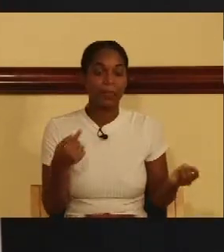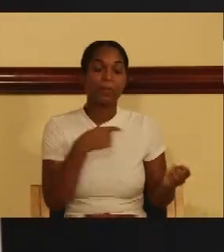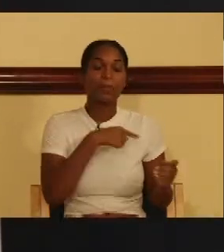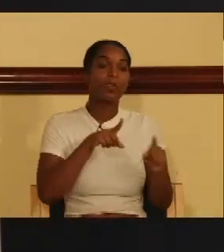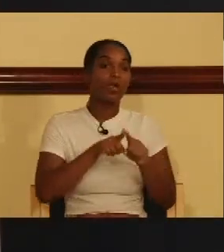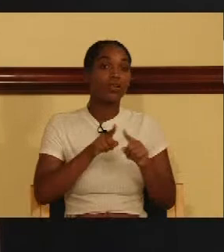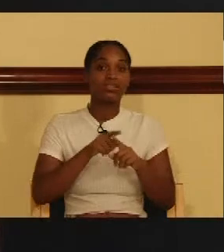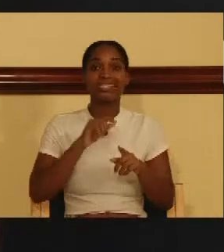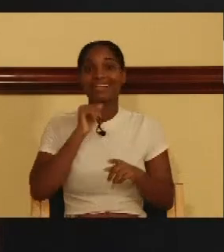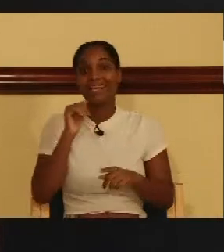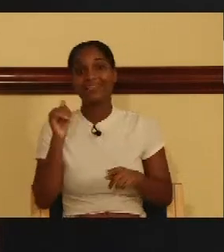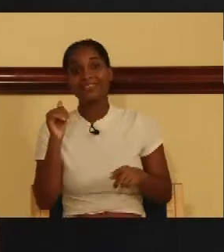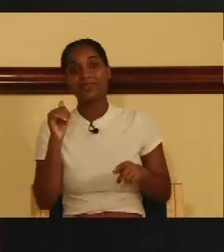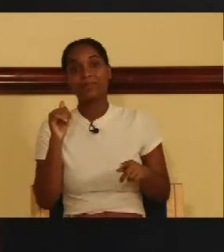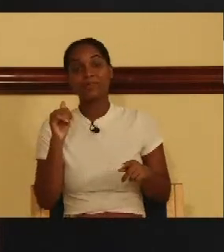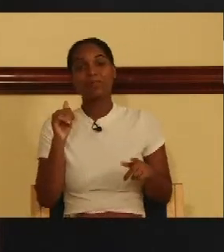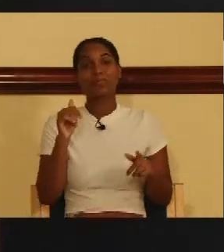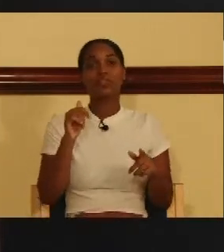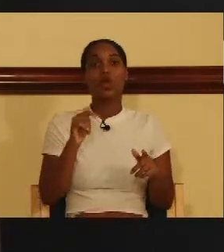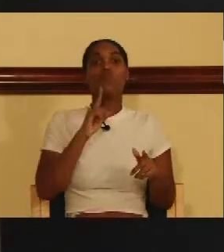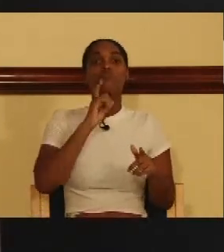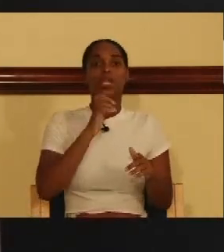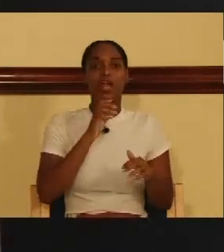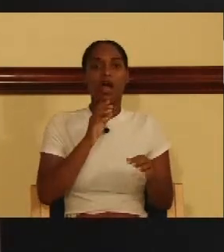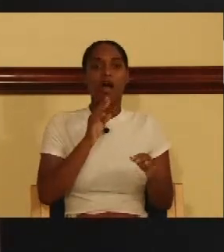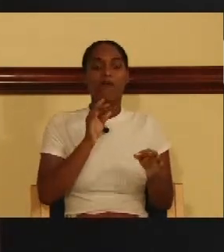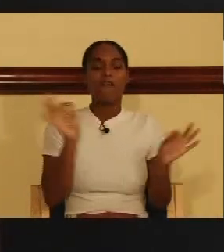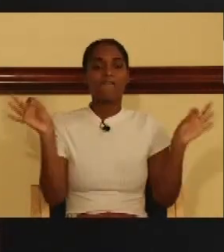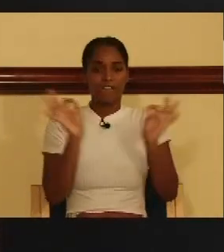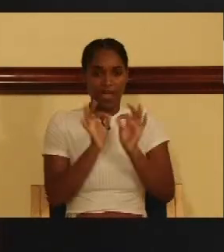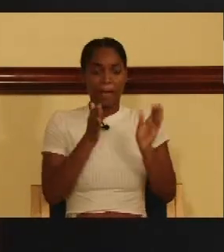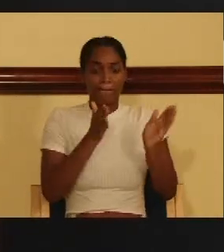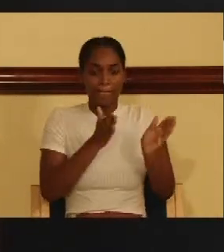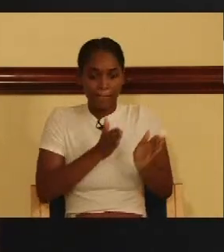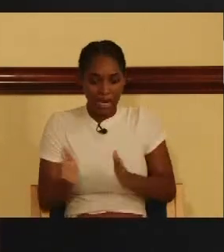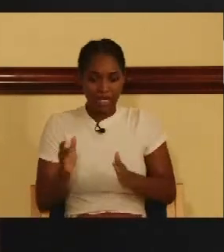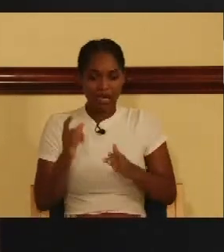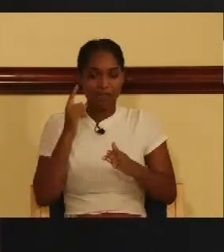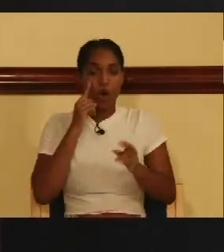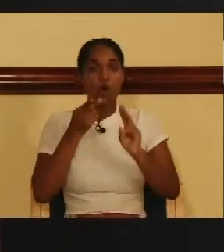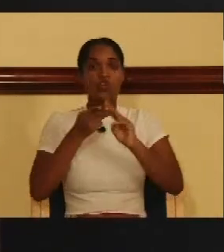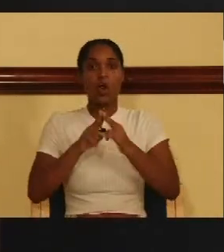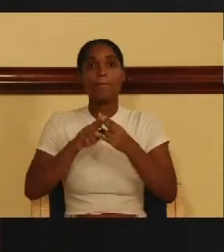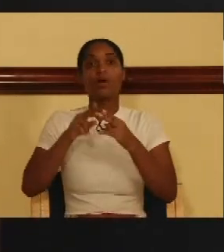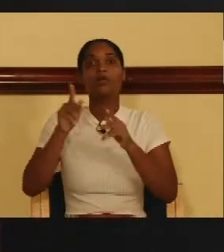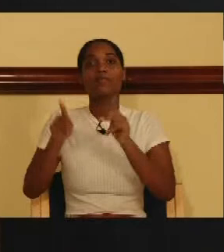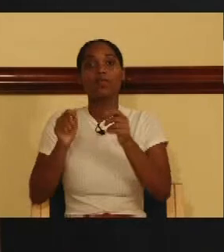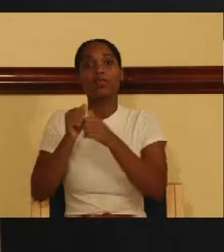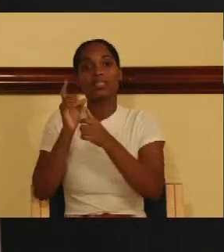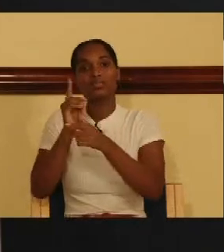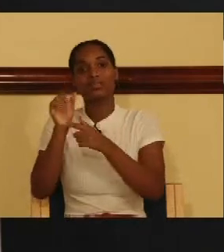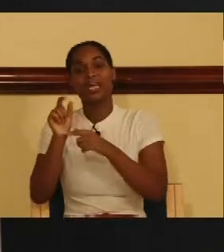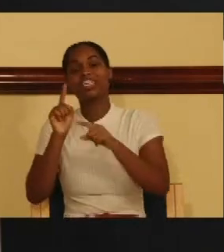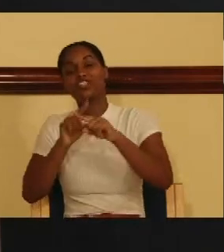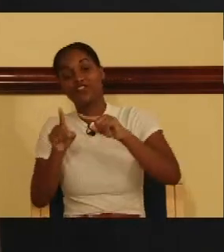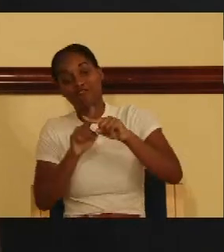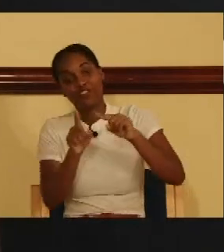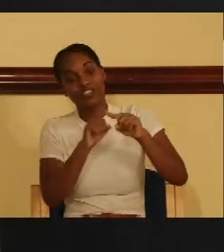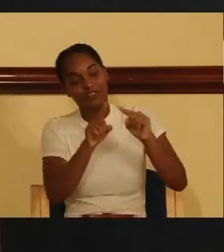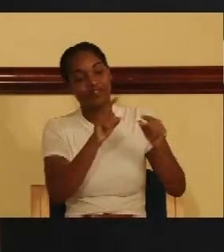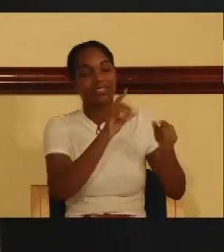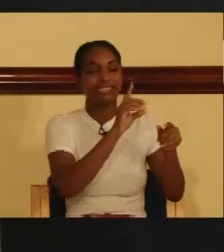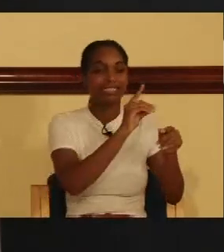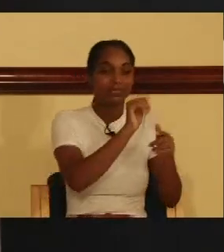not be able to adequately plan for the number of persons with disabilities that there are and the different disabilities